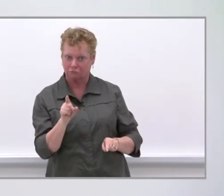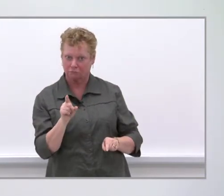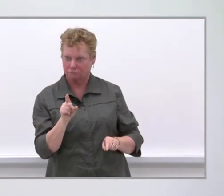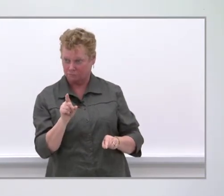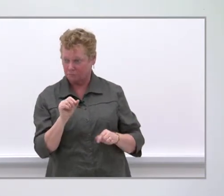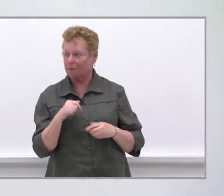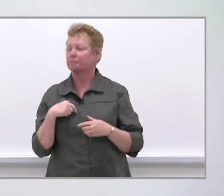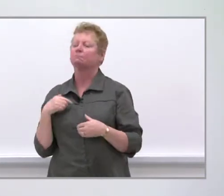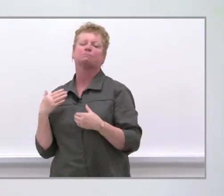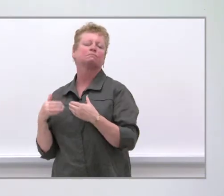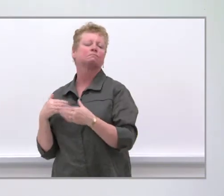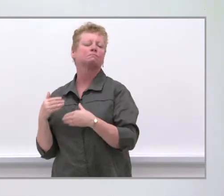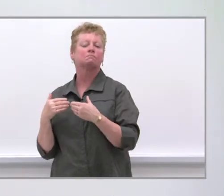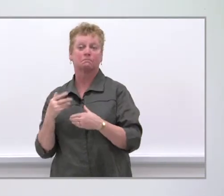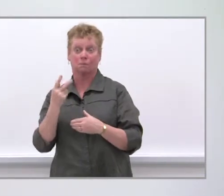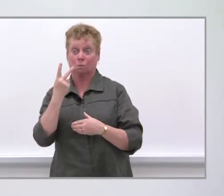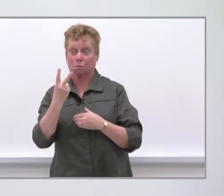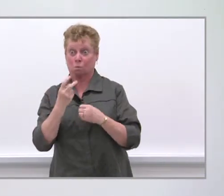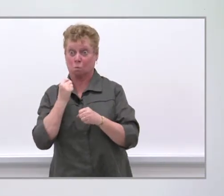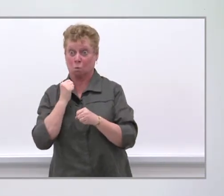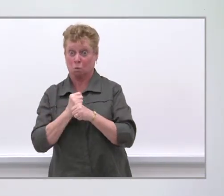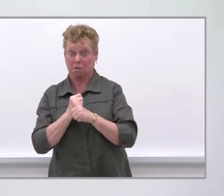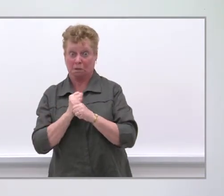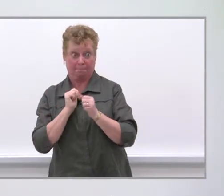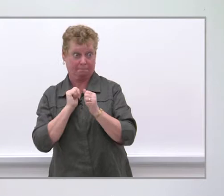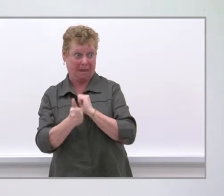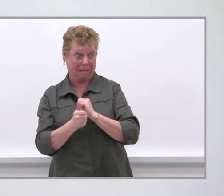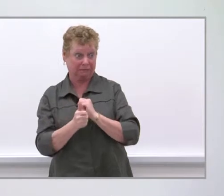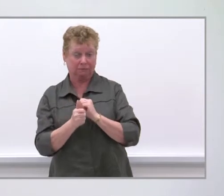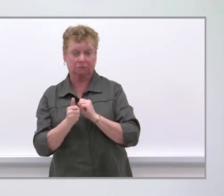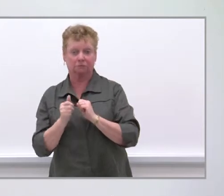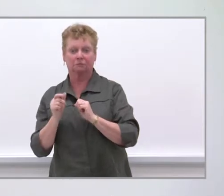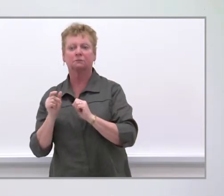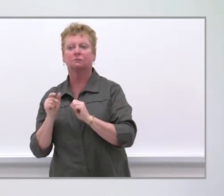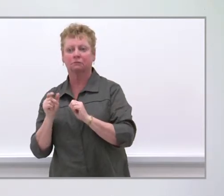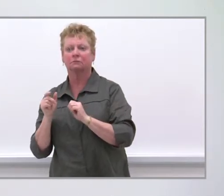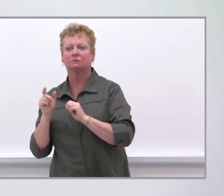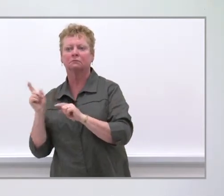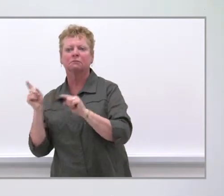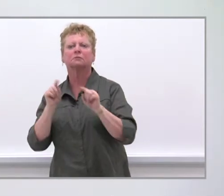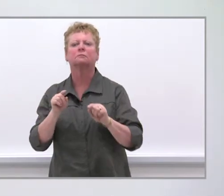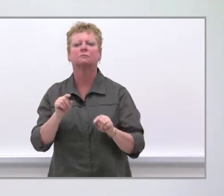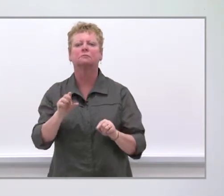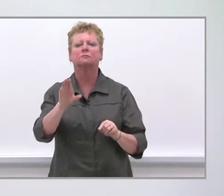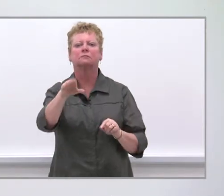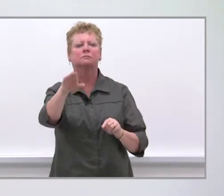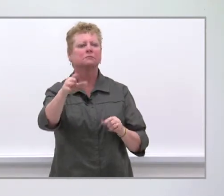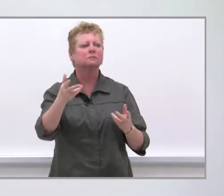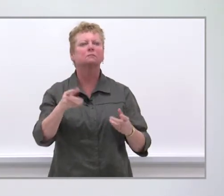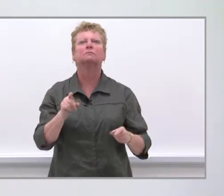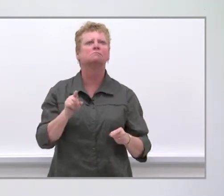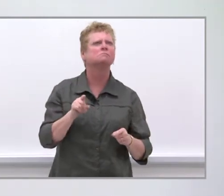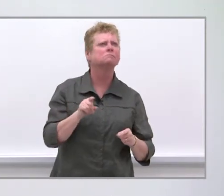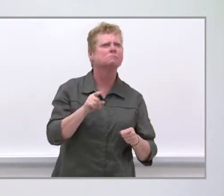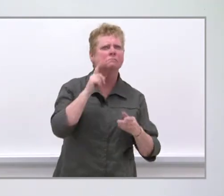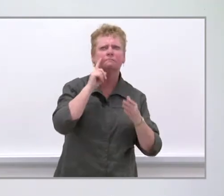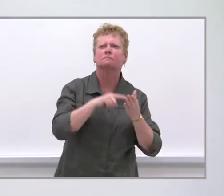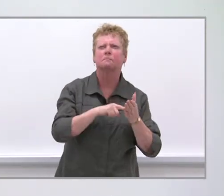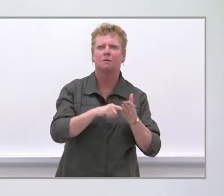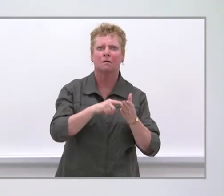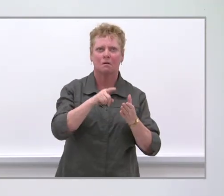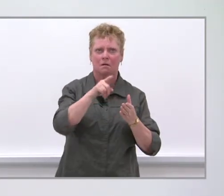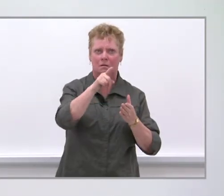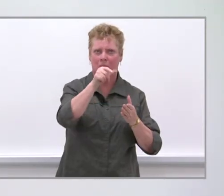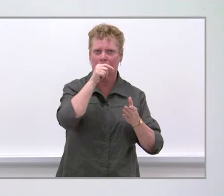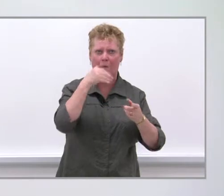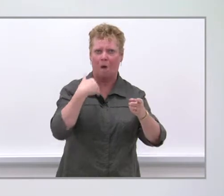So after that 2 years is up, then somebody will go around and check to see who